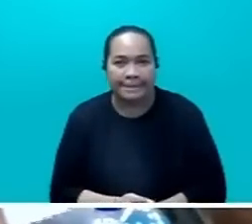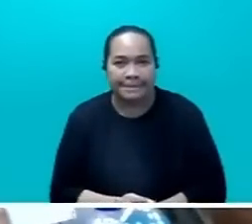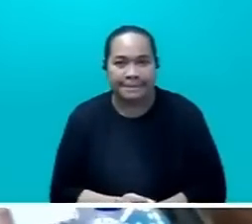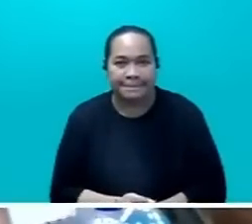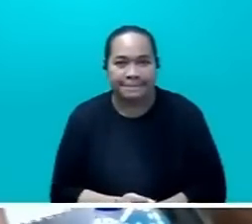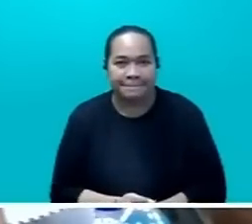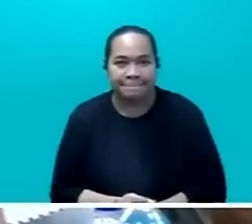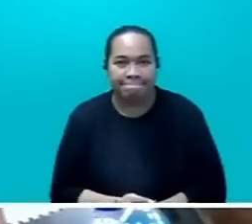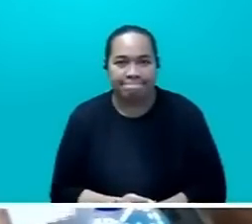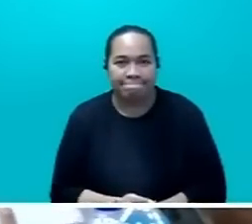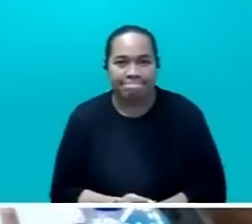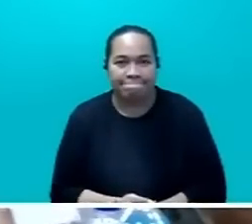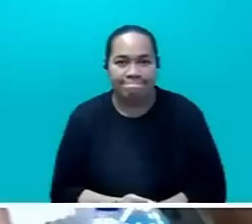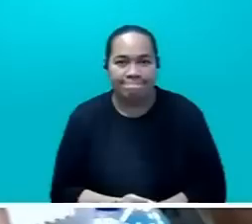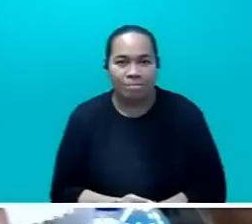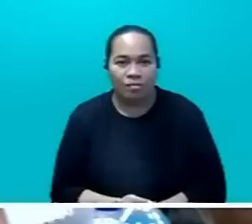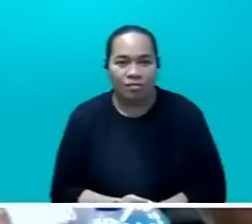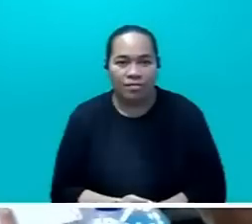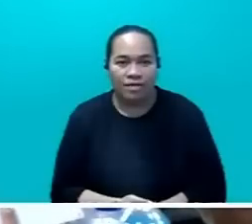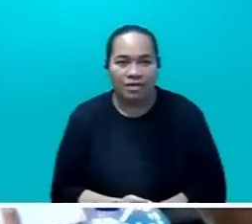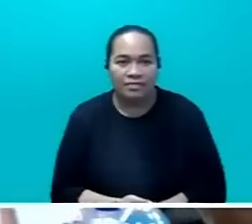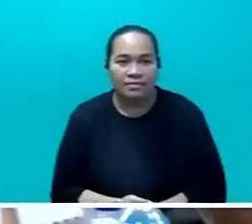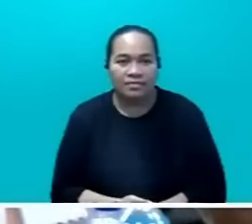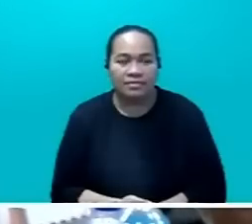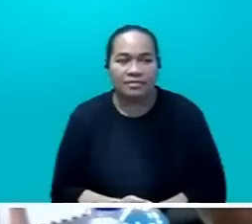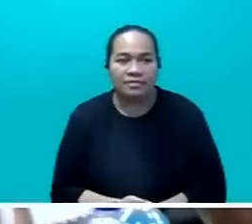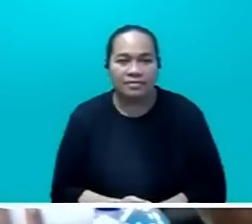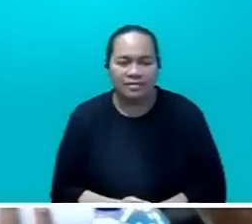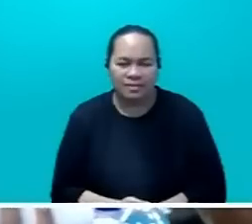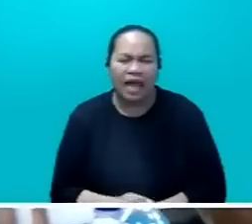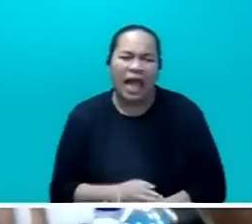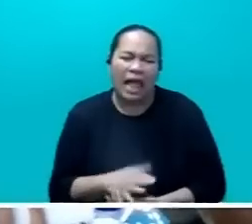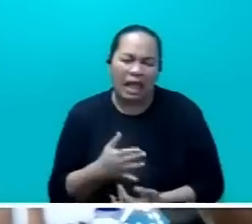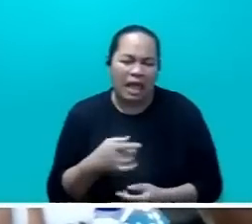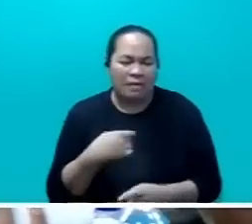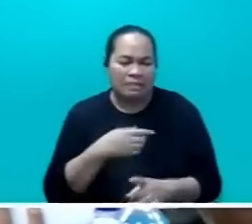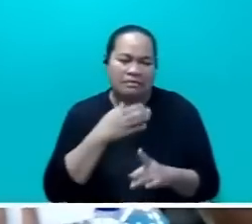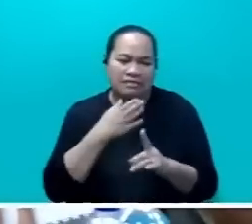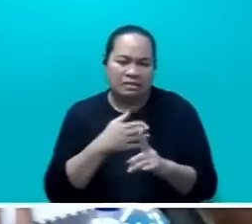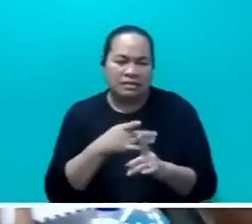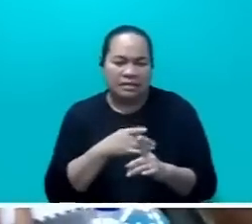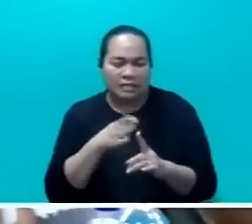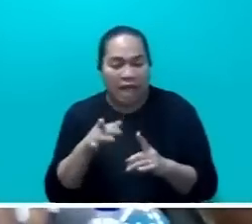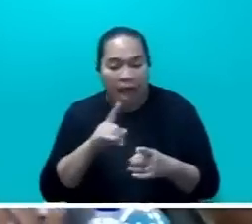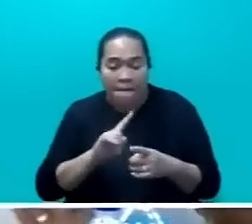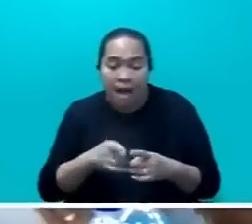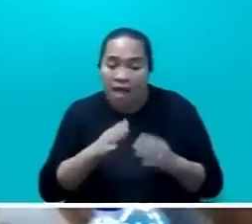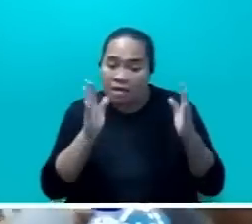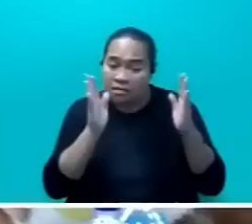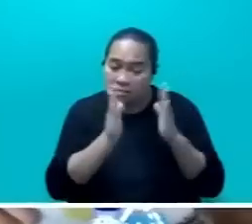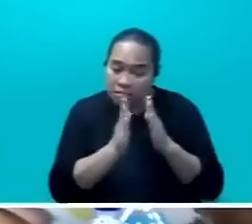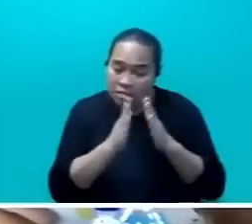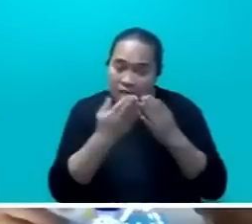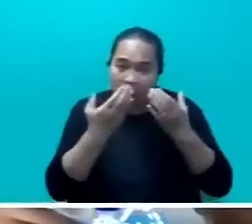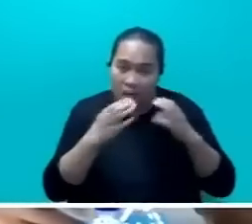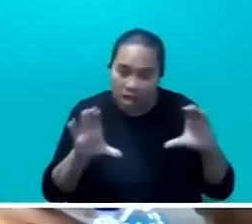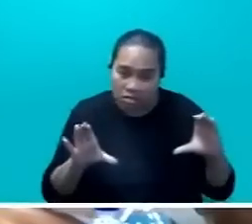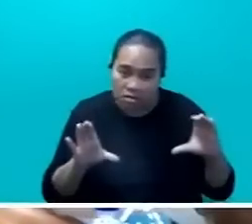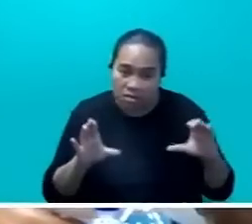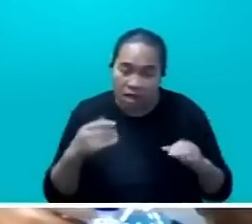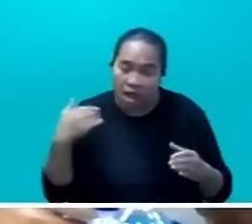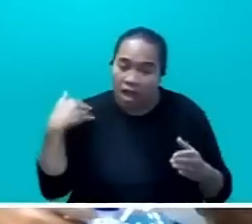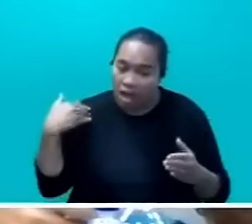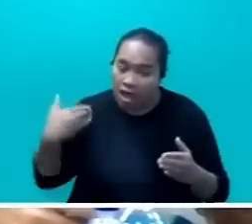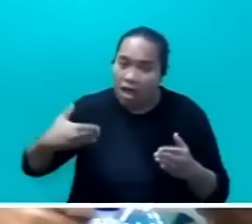If I may not also be off the mark to say that the municipal councils over the years